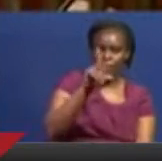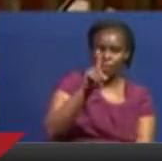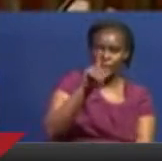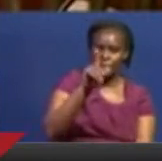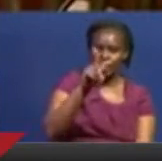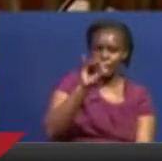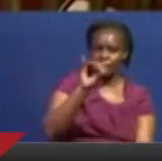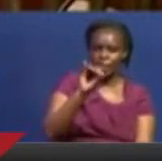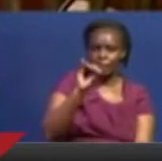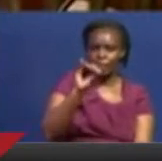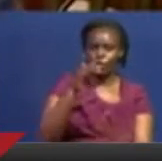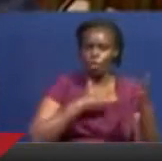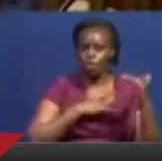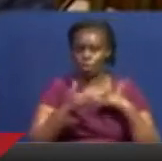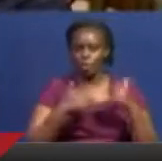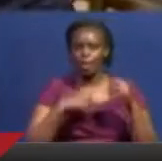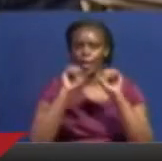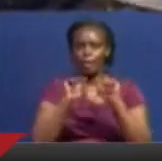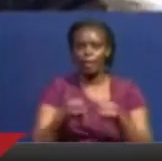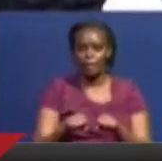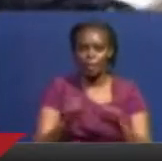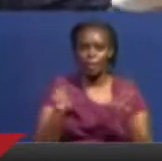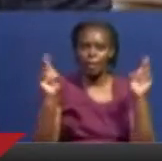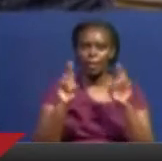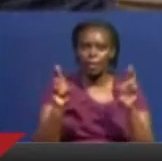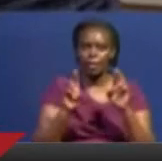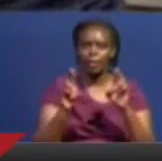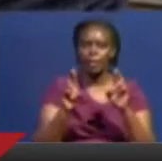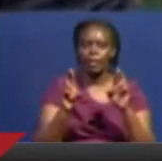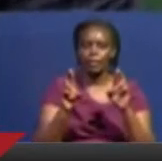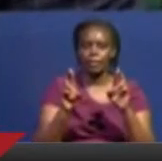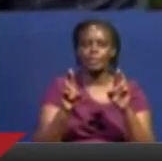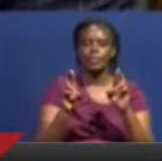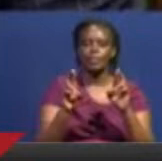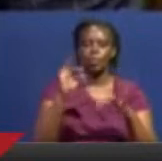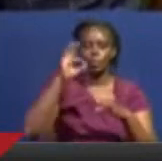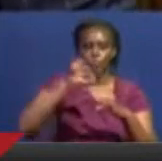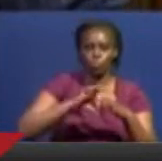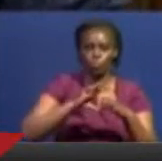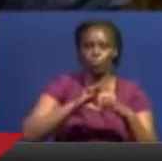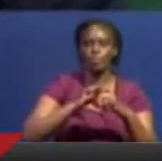is concerned. Yes, we are ready with our cans to